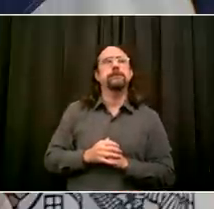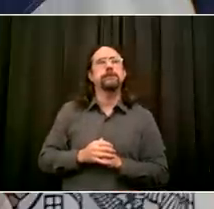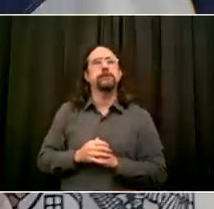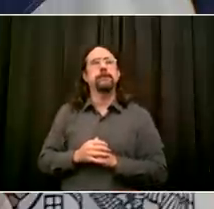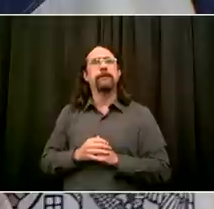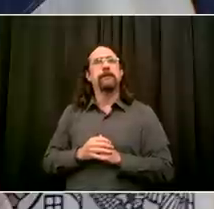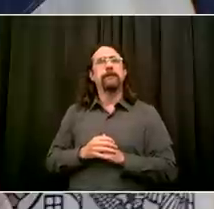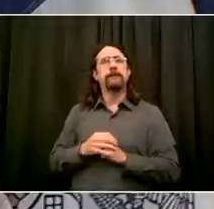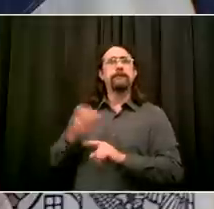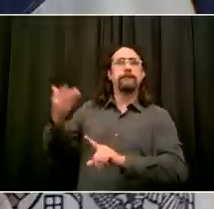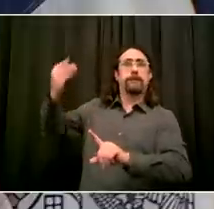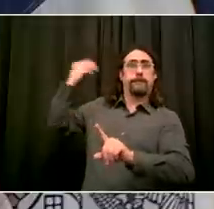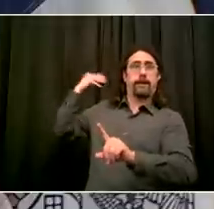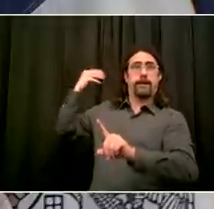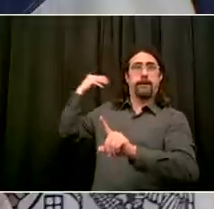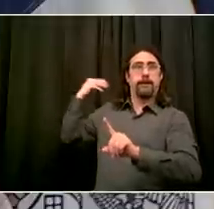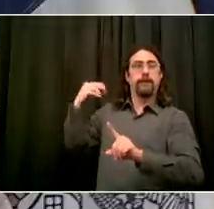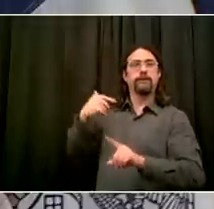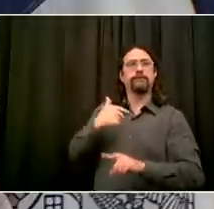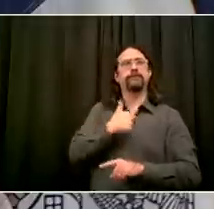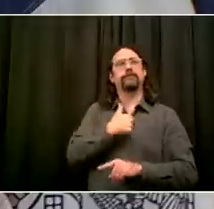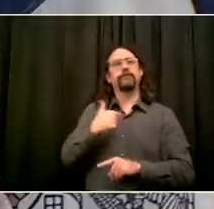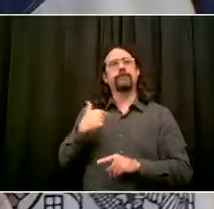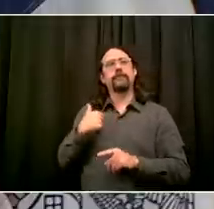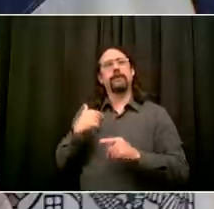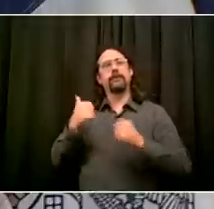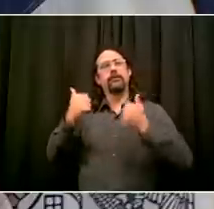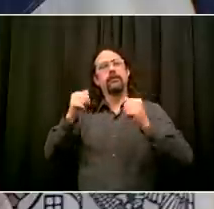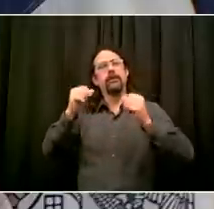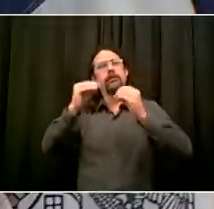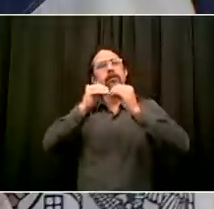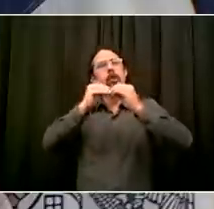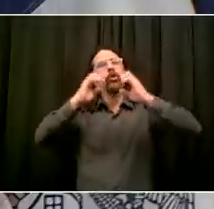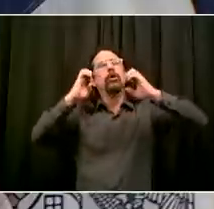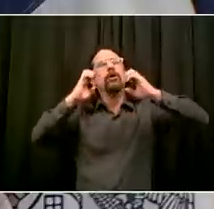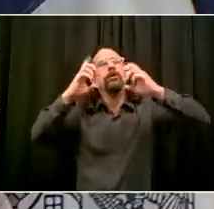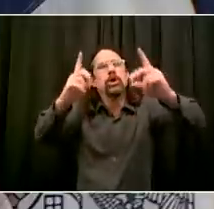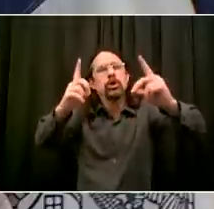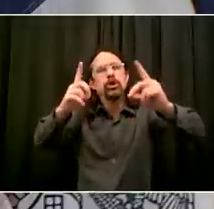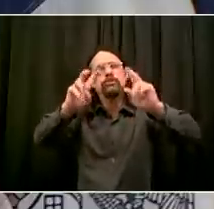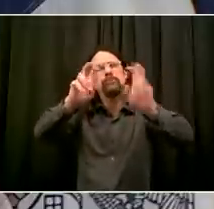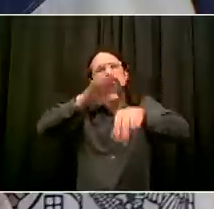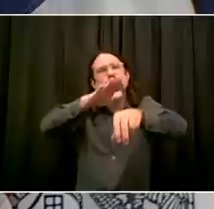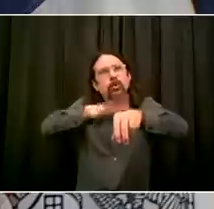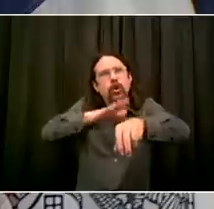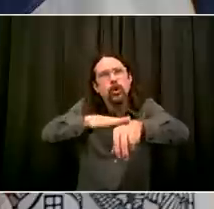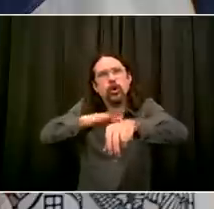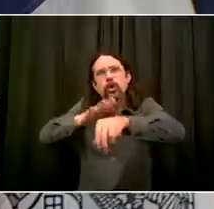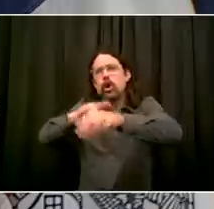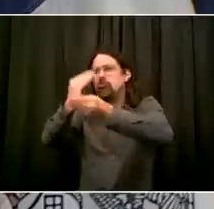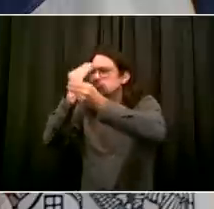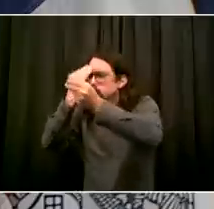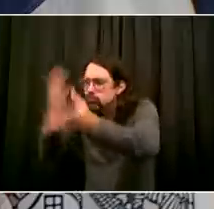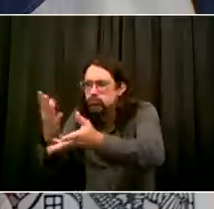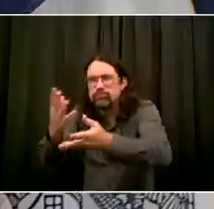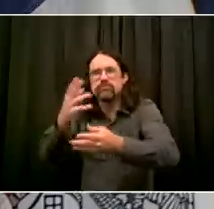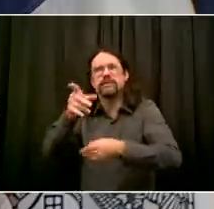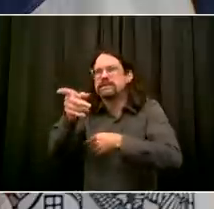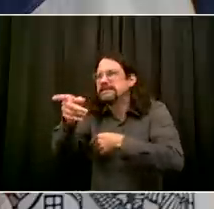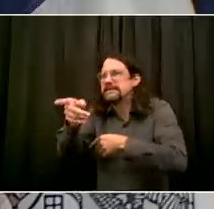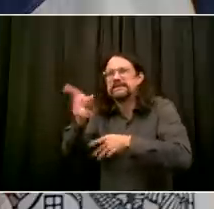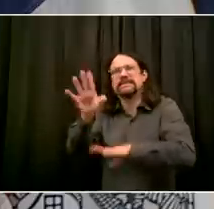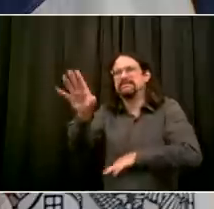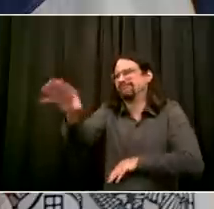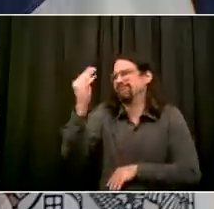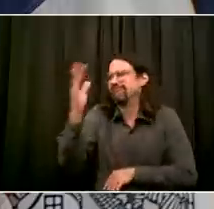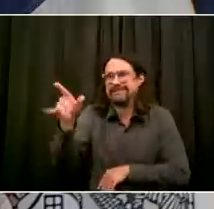Park in Brooklyn, in Soundview in the Bronx, in Southeast Queens. We tried an approach that was heavy on outreach, education, mass distribution,